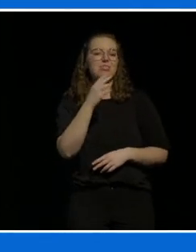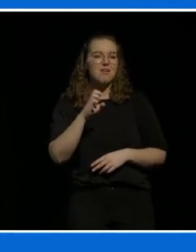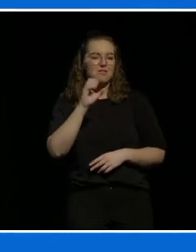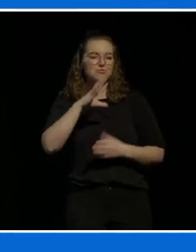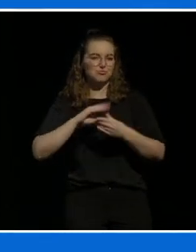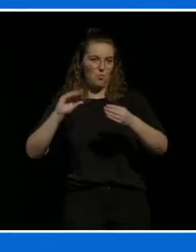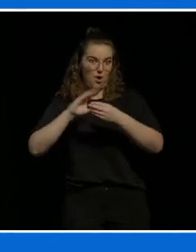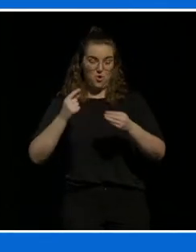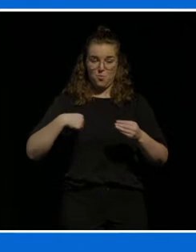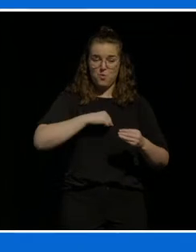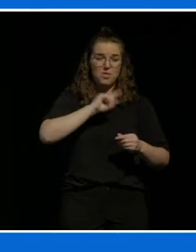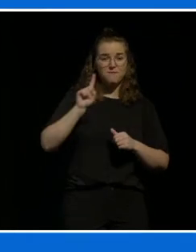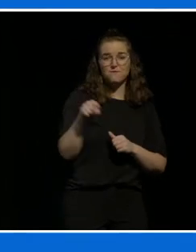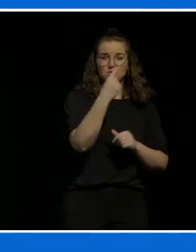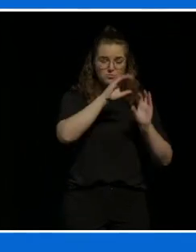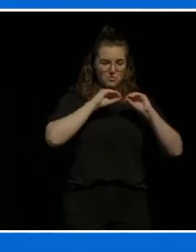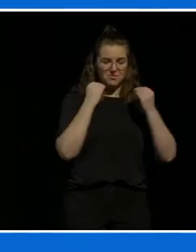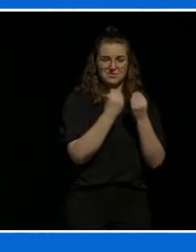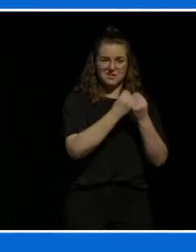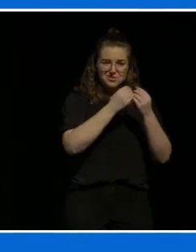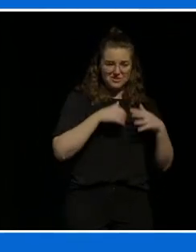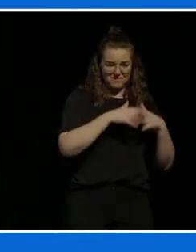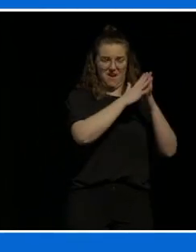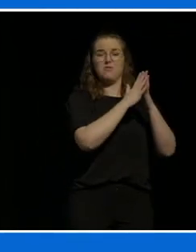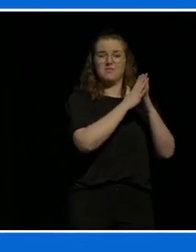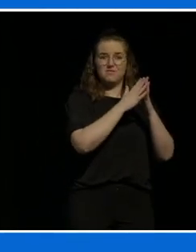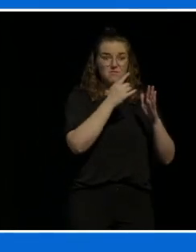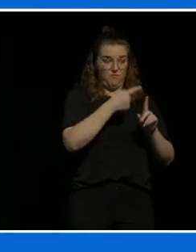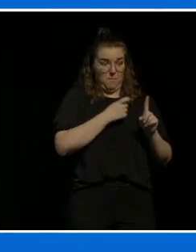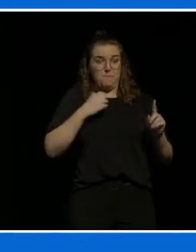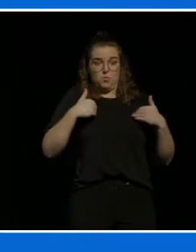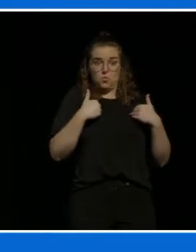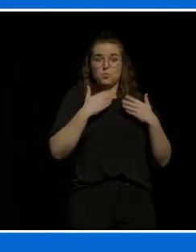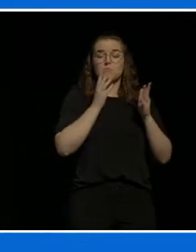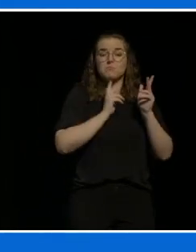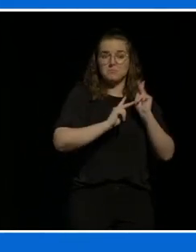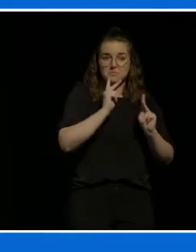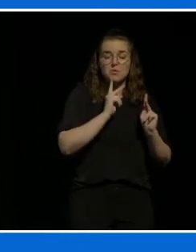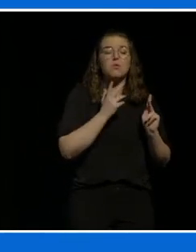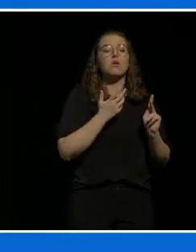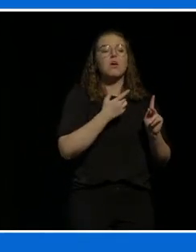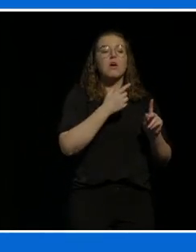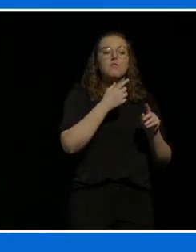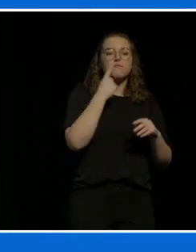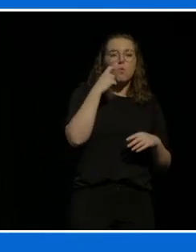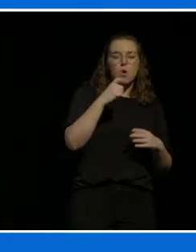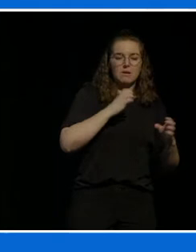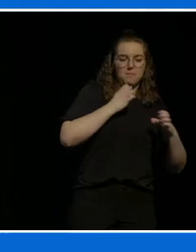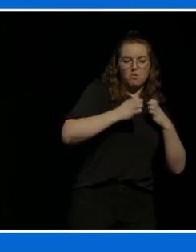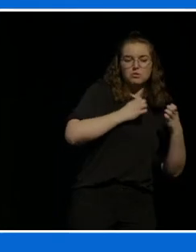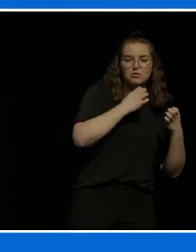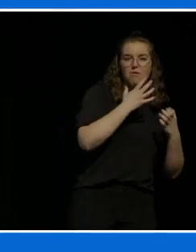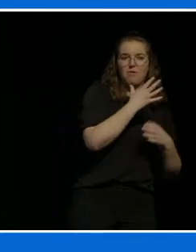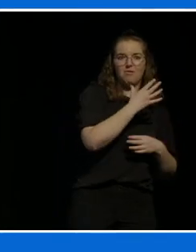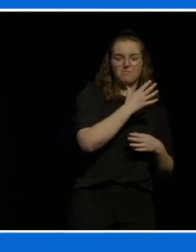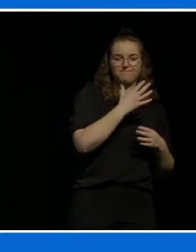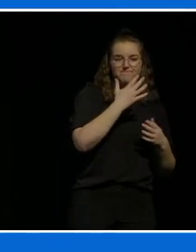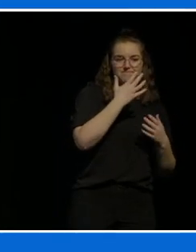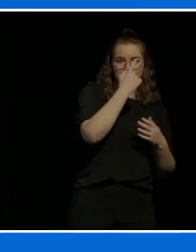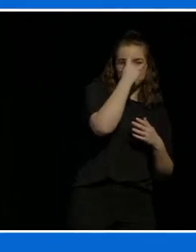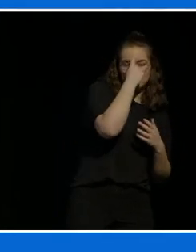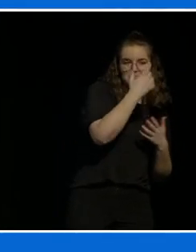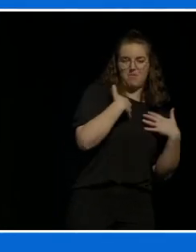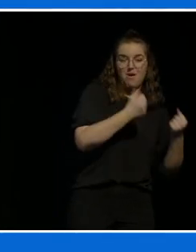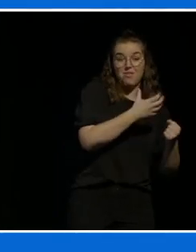organization founded by youth at the intersection of emotional health and technology, and we've built policies and